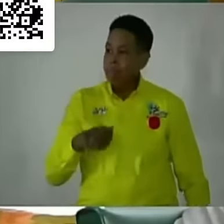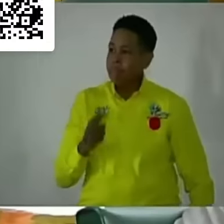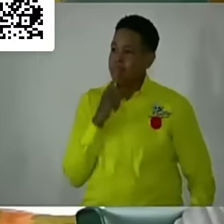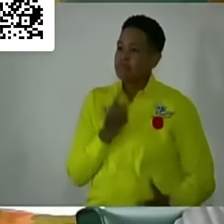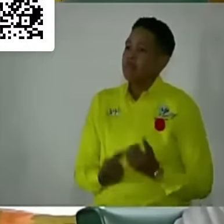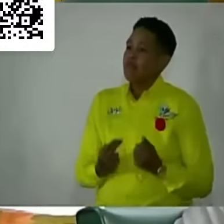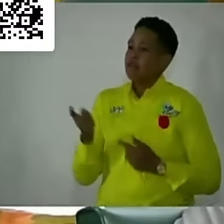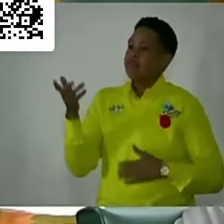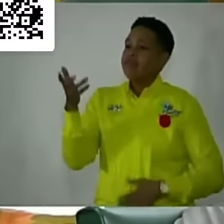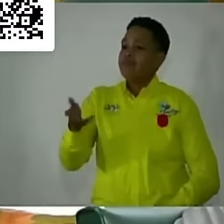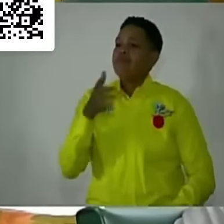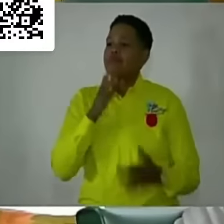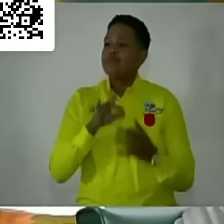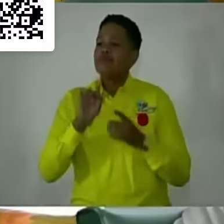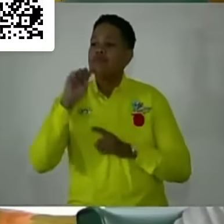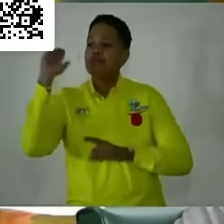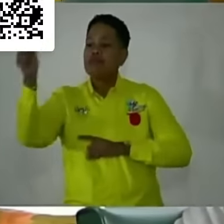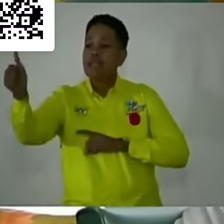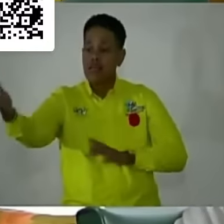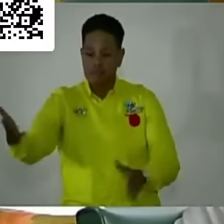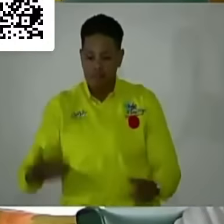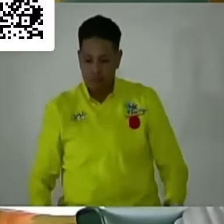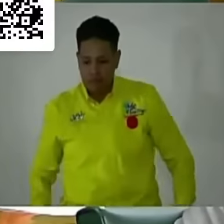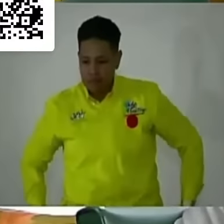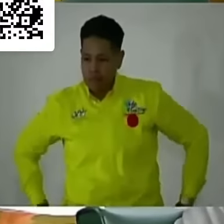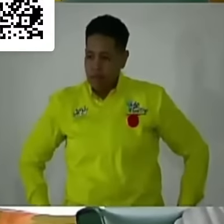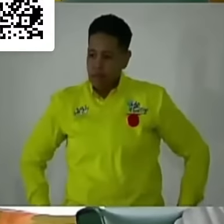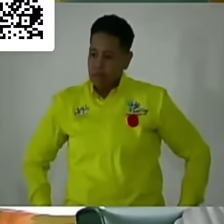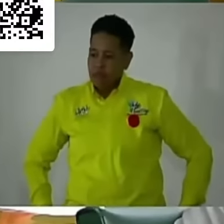He's here to speak for himself.